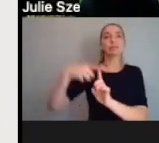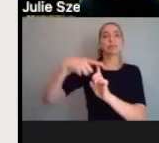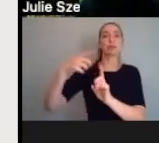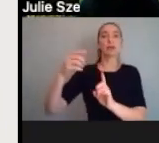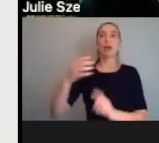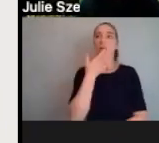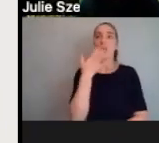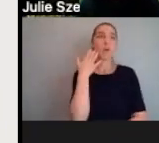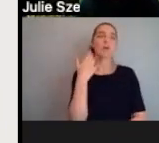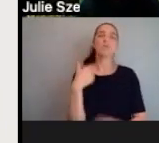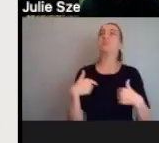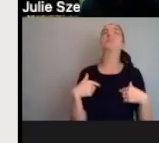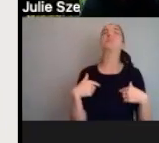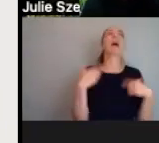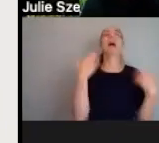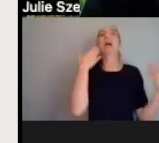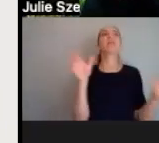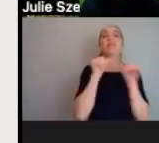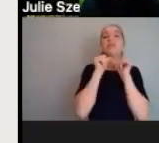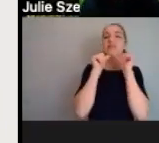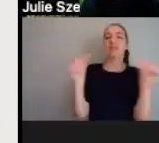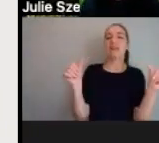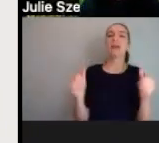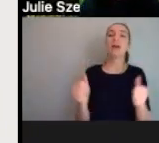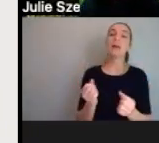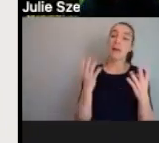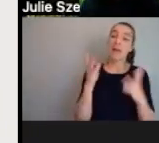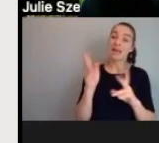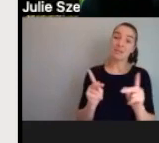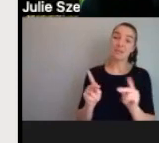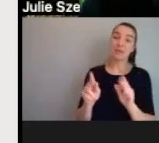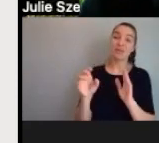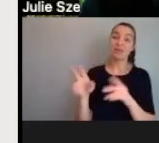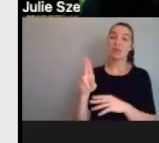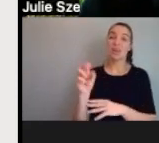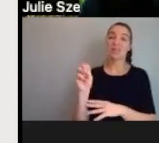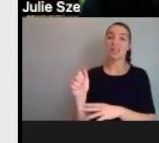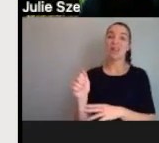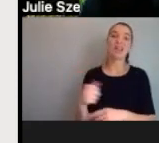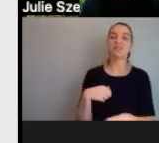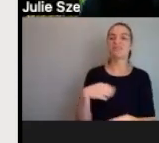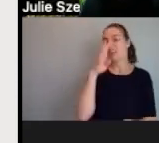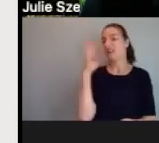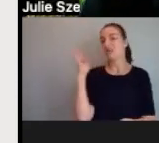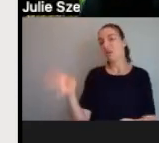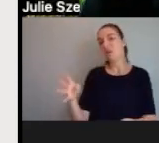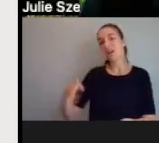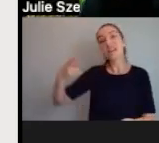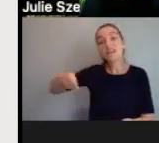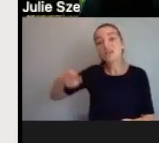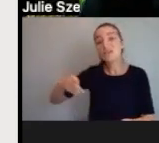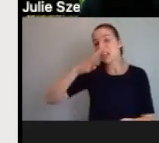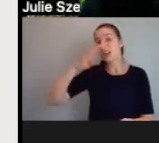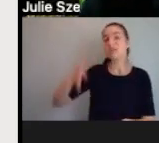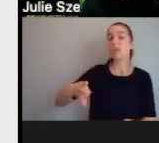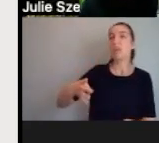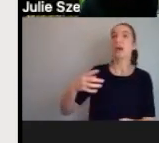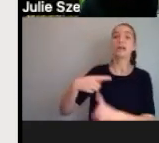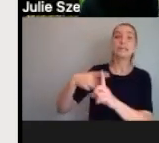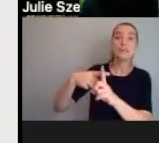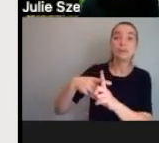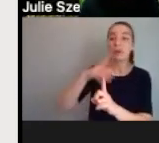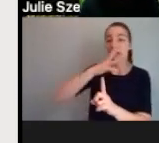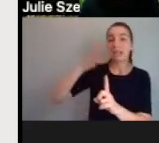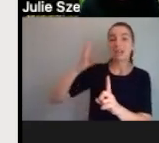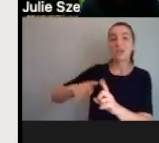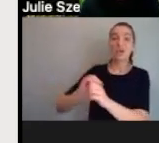would prefer to ignore our histories and our deaths to each other, as well as our relationship to the rest of the world. The climate science is clear and the justice